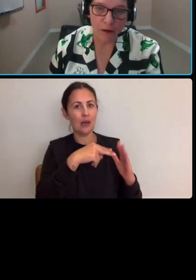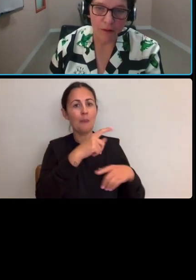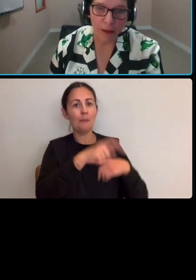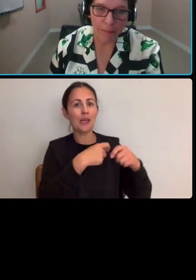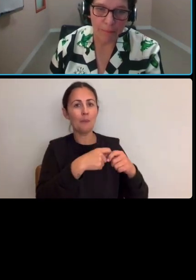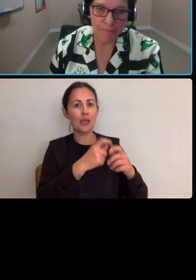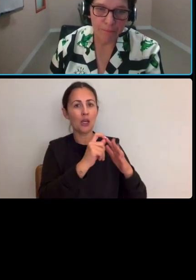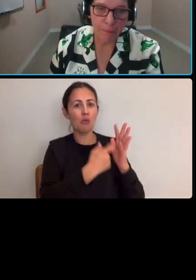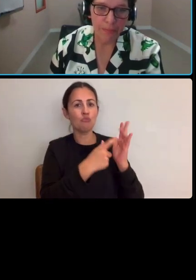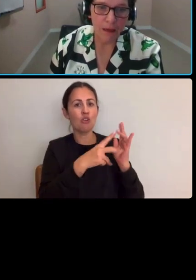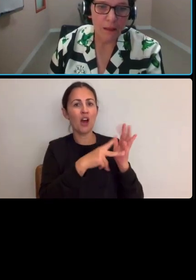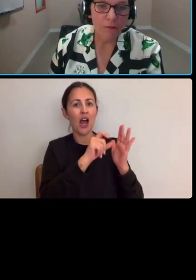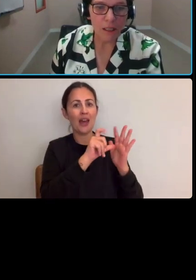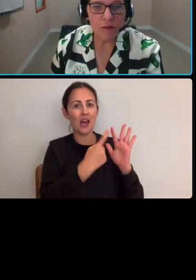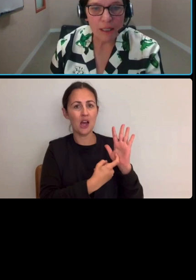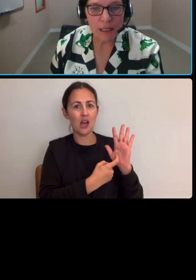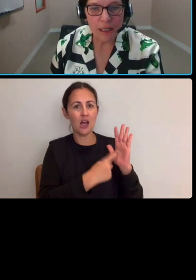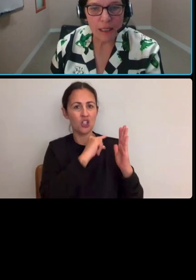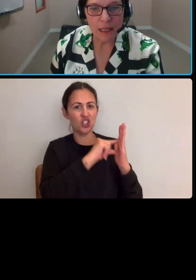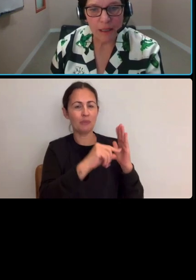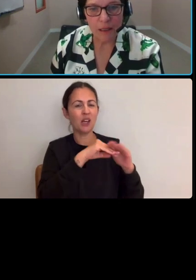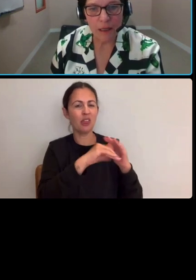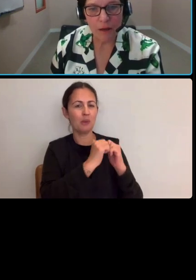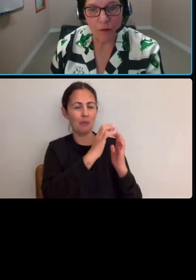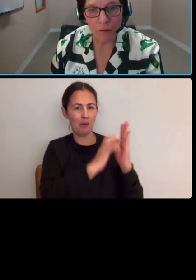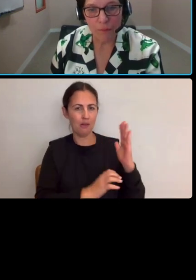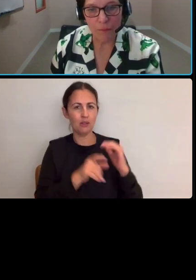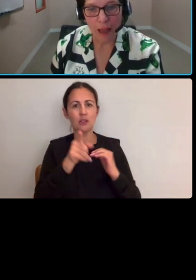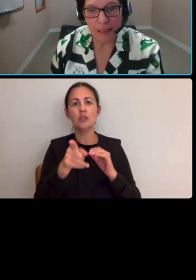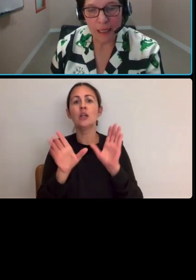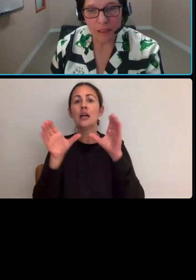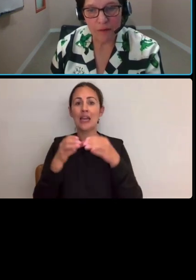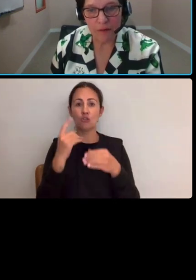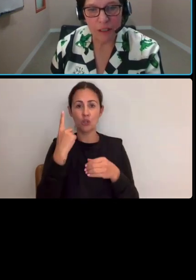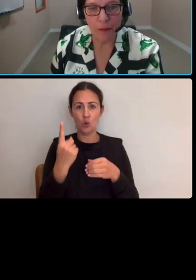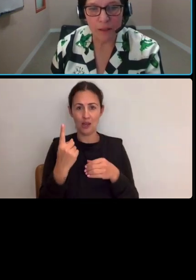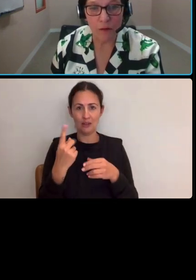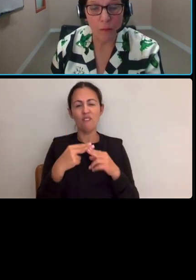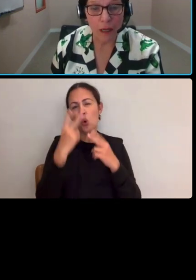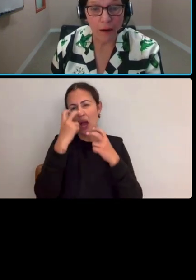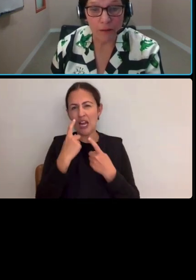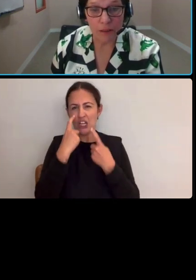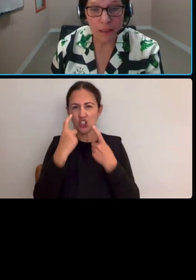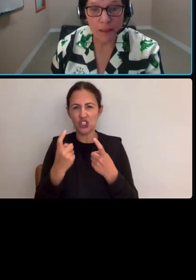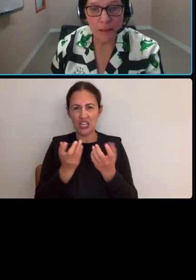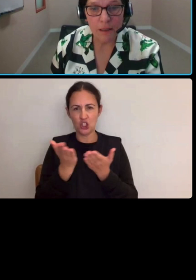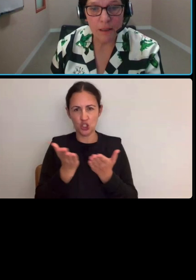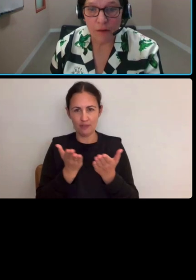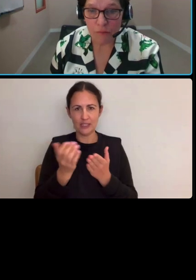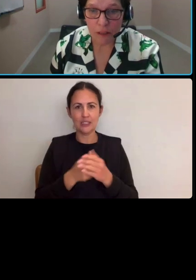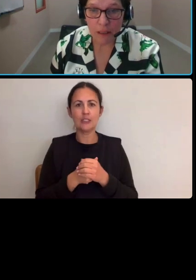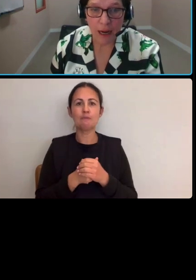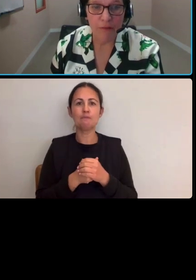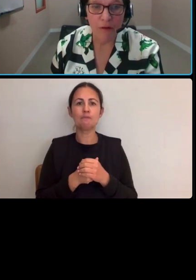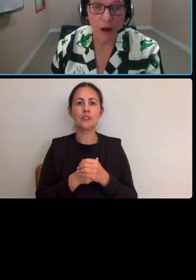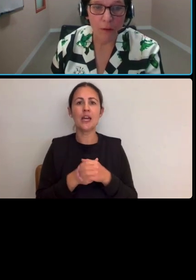Provider chapter of the paper. The registration categories group aged care services based on common characteristics,